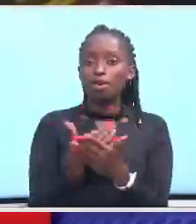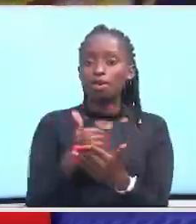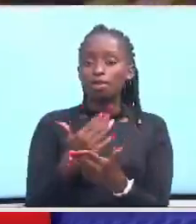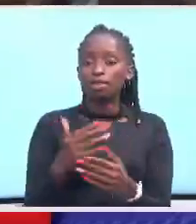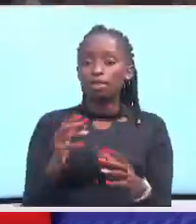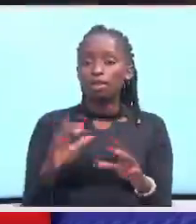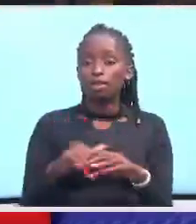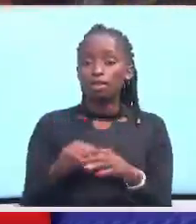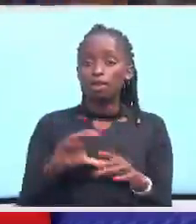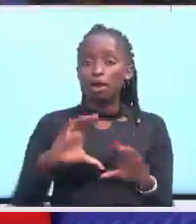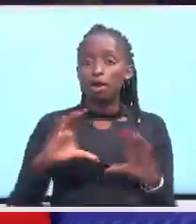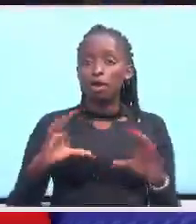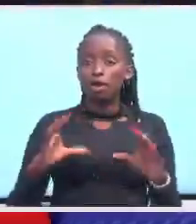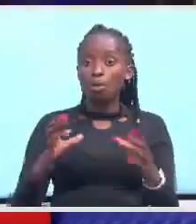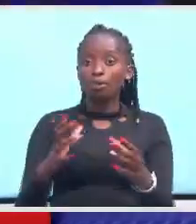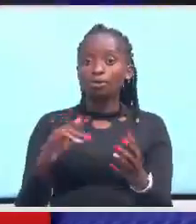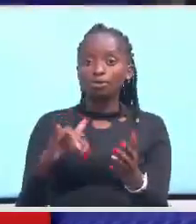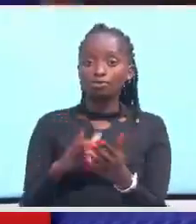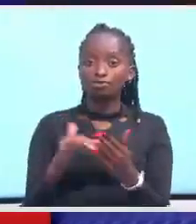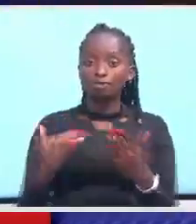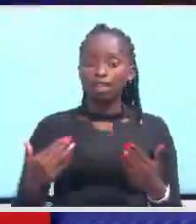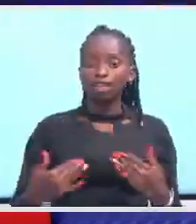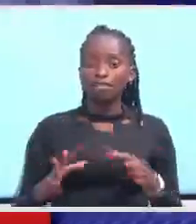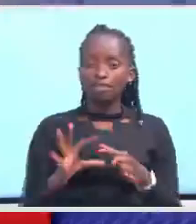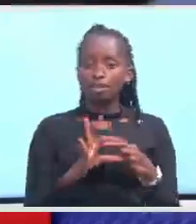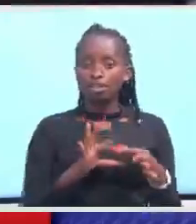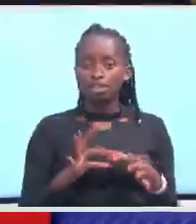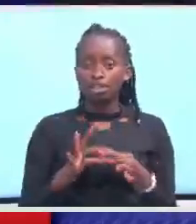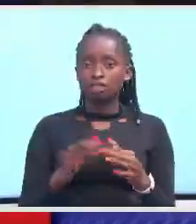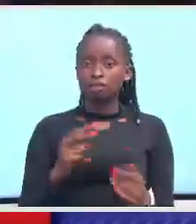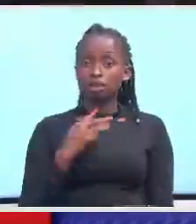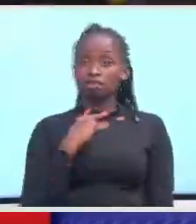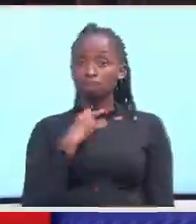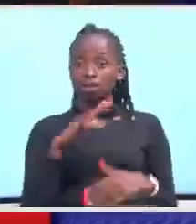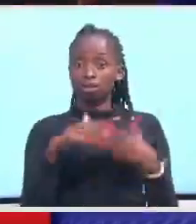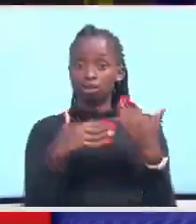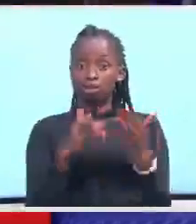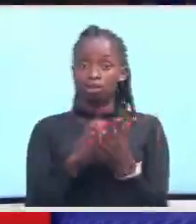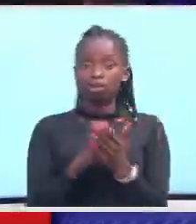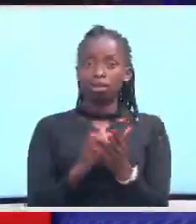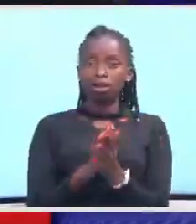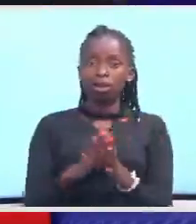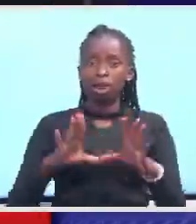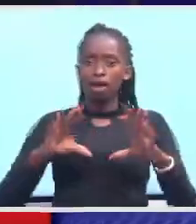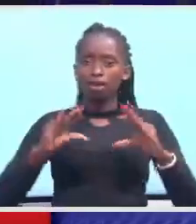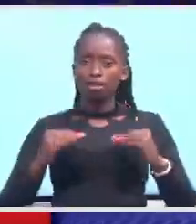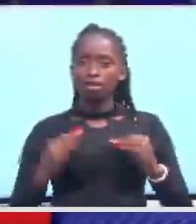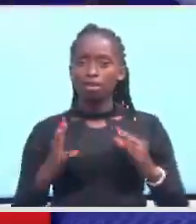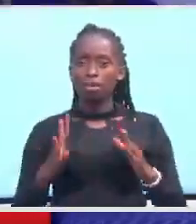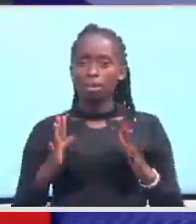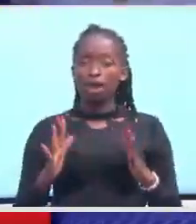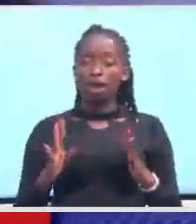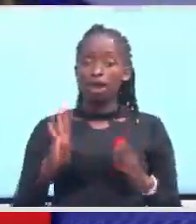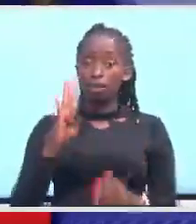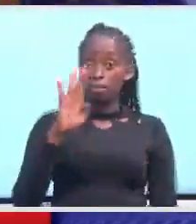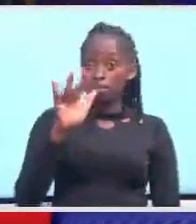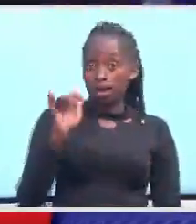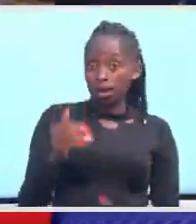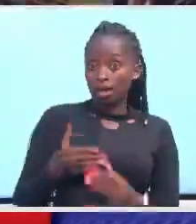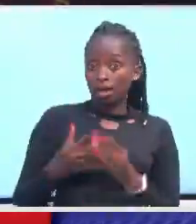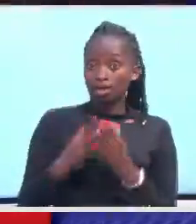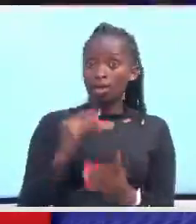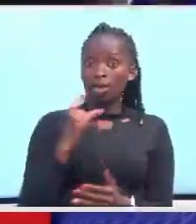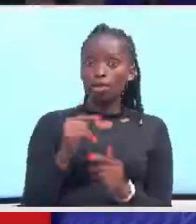arrival, Azimio leader was donned in traditional attire and received by a host of leaders allied to the